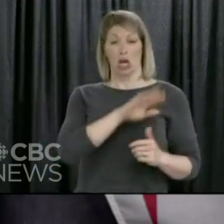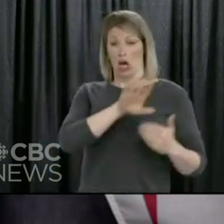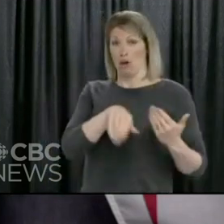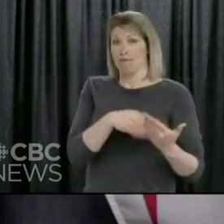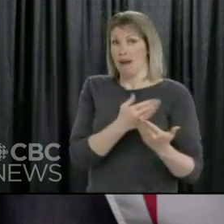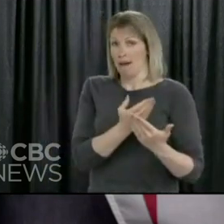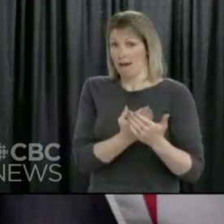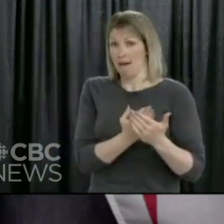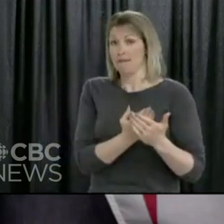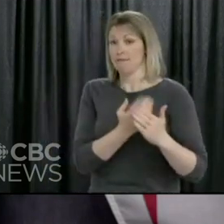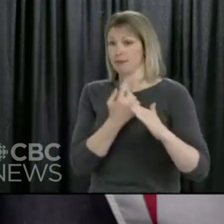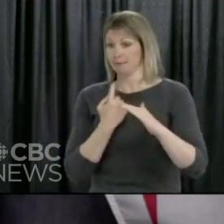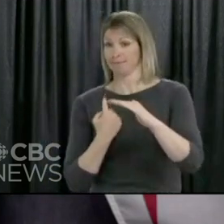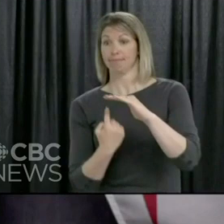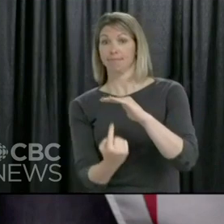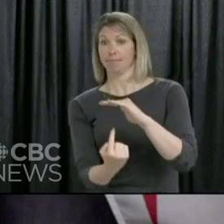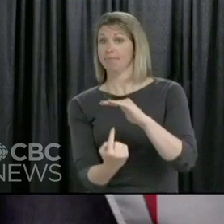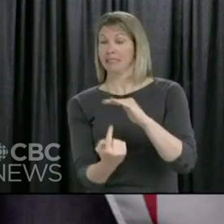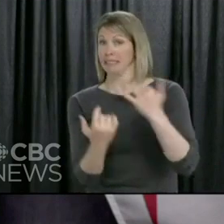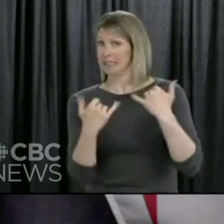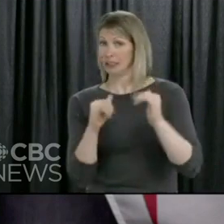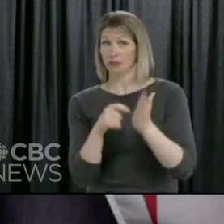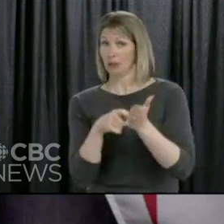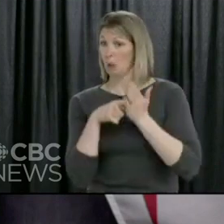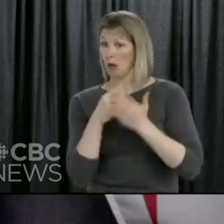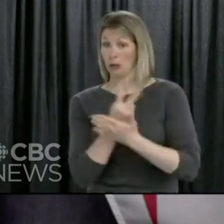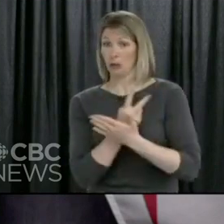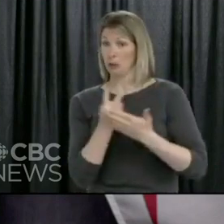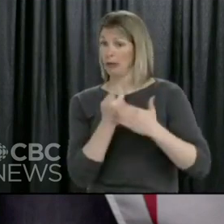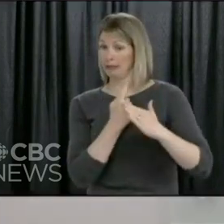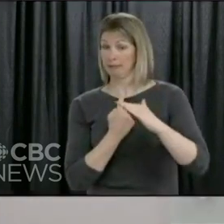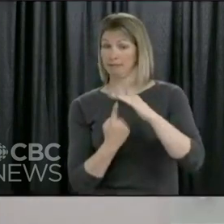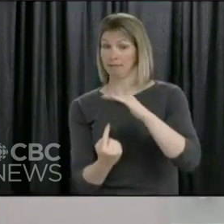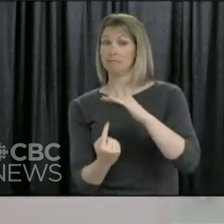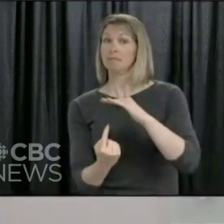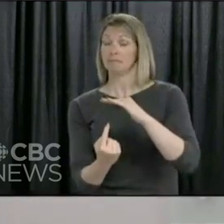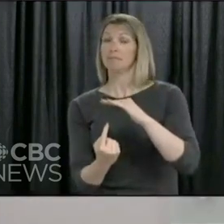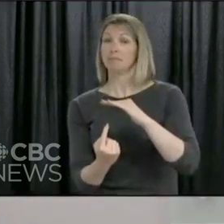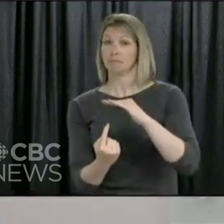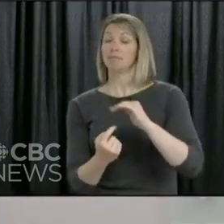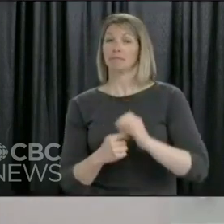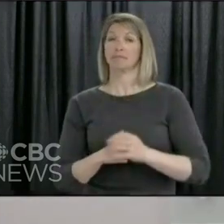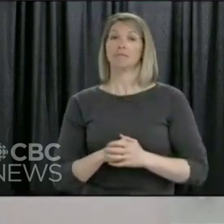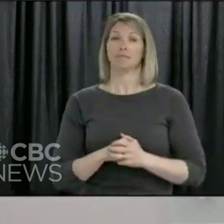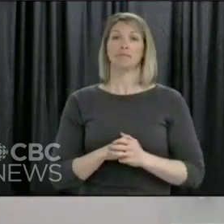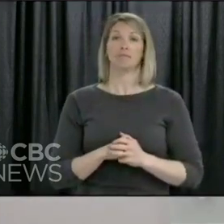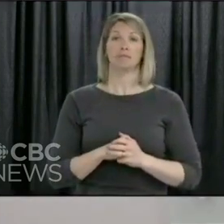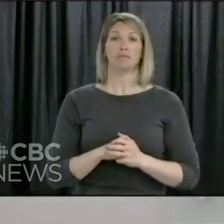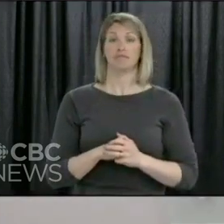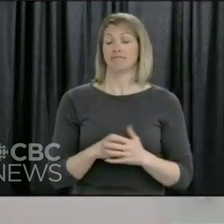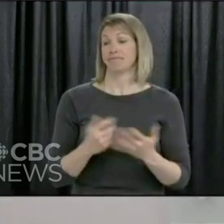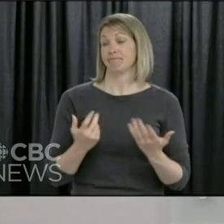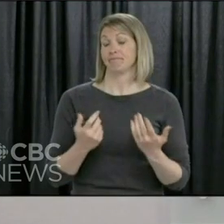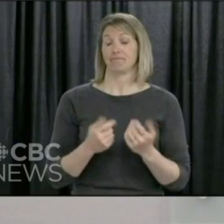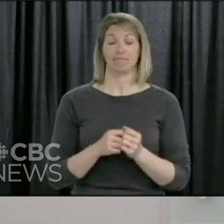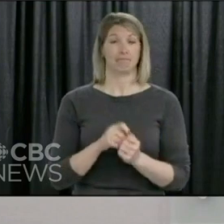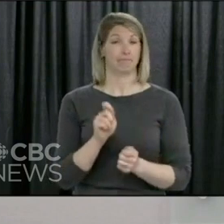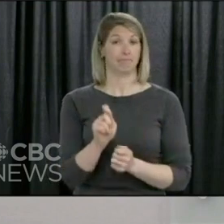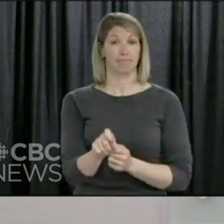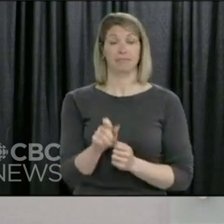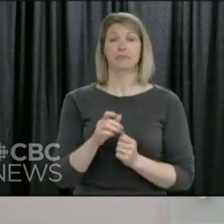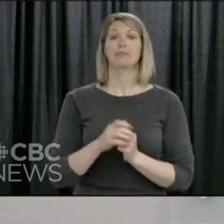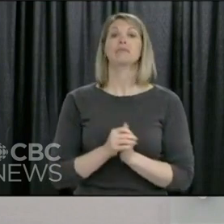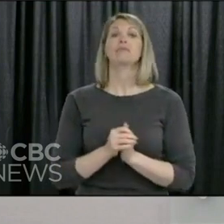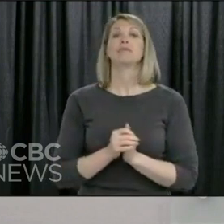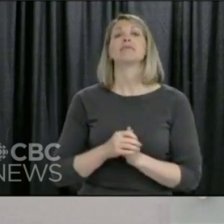and that's all I can really say about that, I guess. All right. Minister Haggie, a news release from Health today was issued